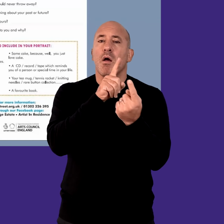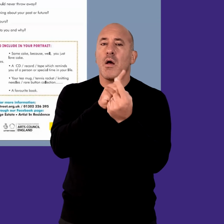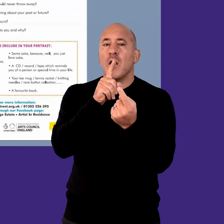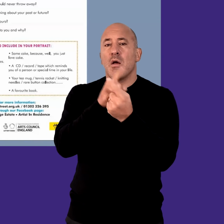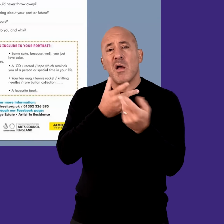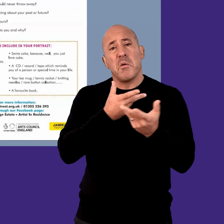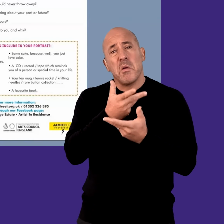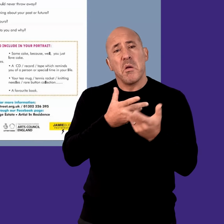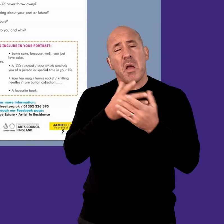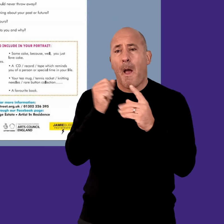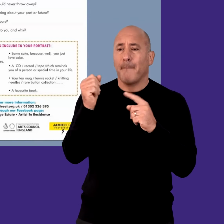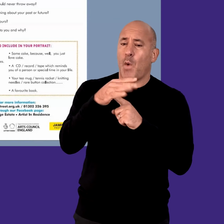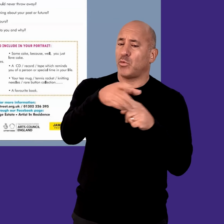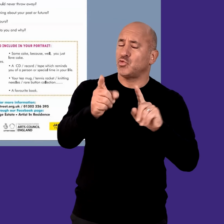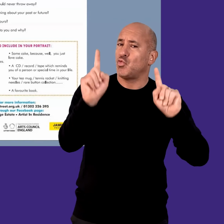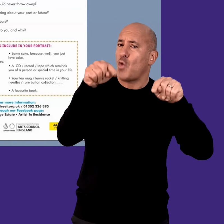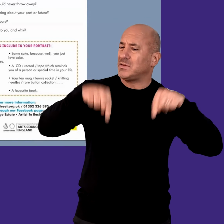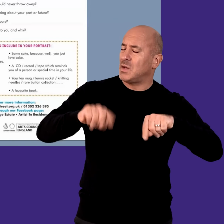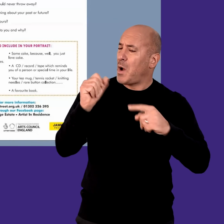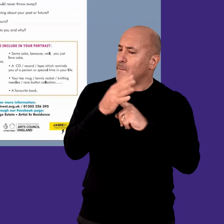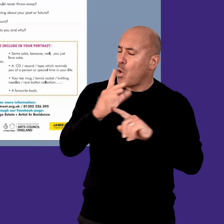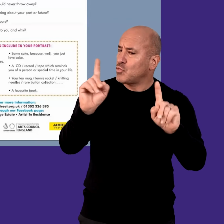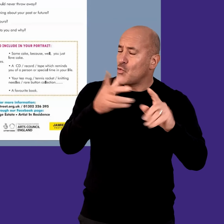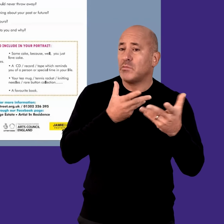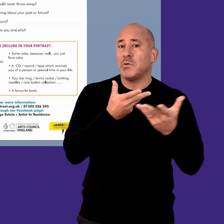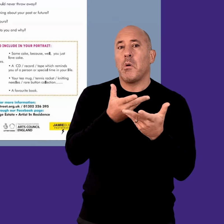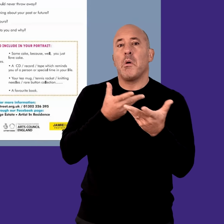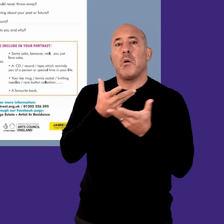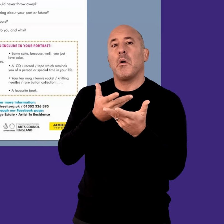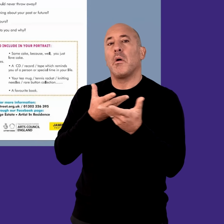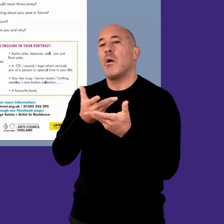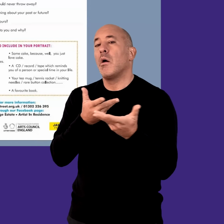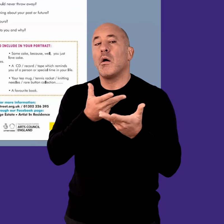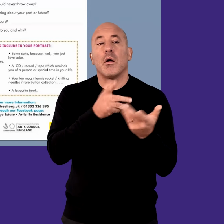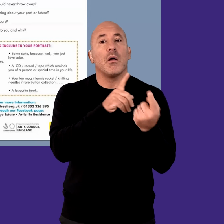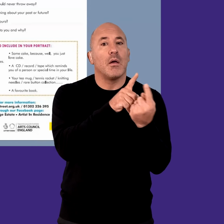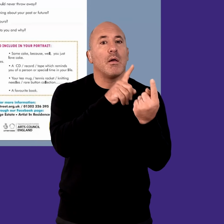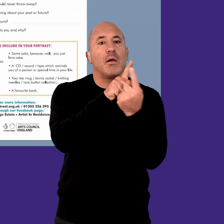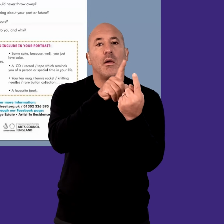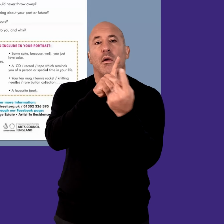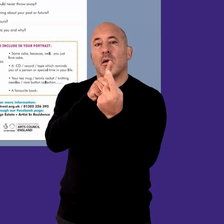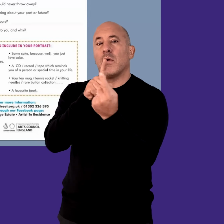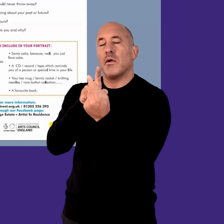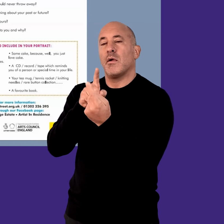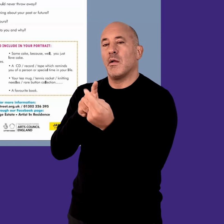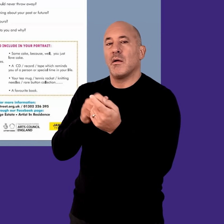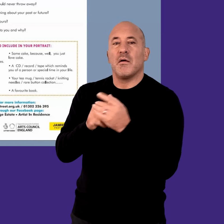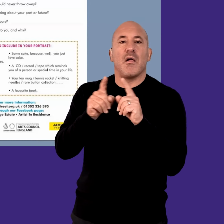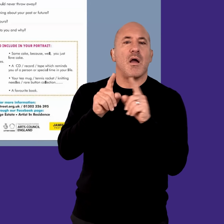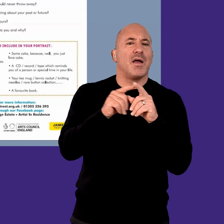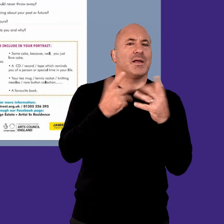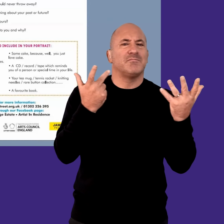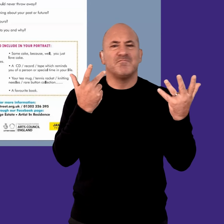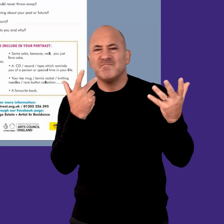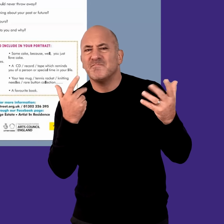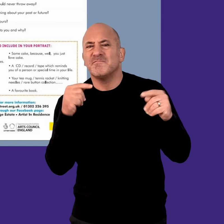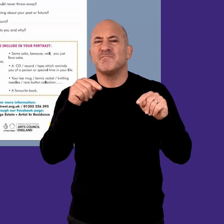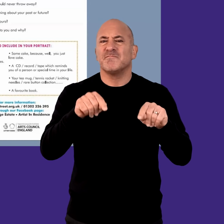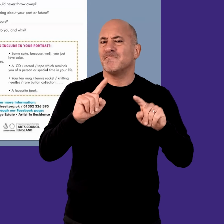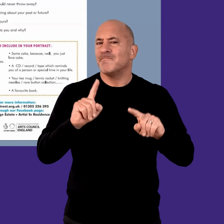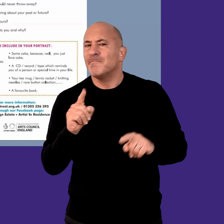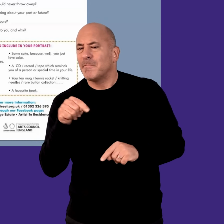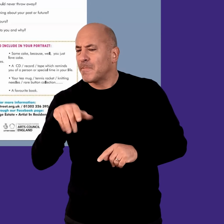you like, to get to know those people a little bit better, and then to start having conversations about what's important to them about the